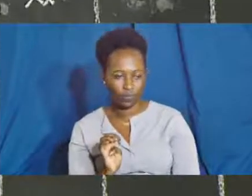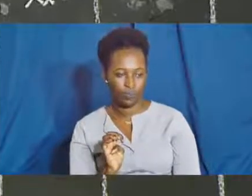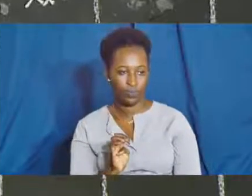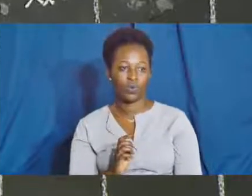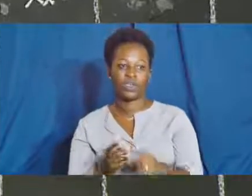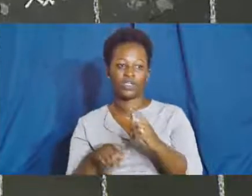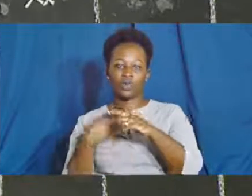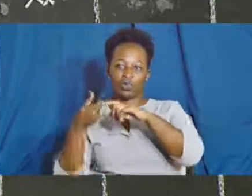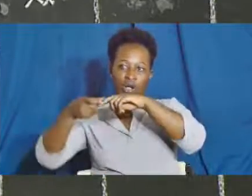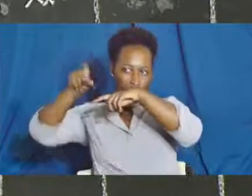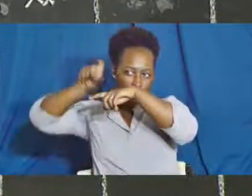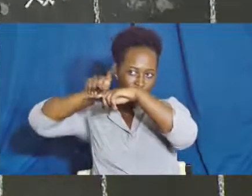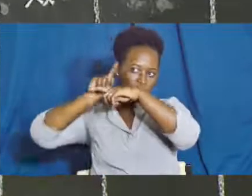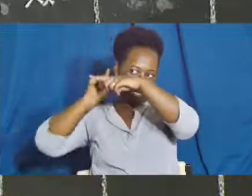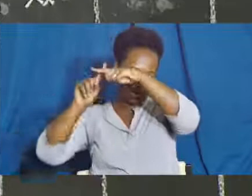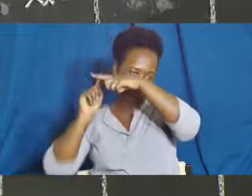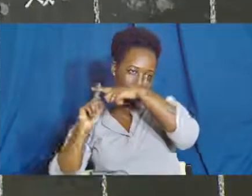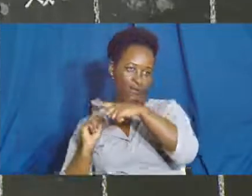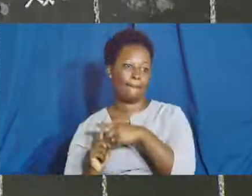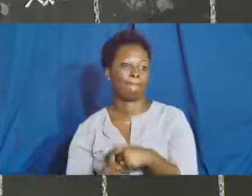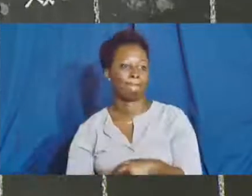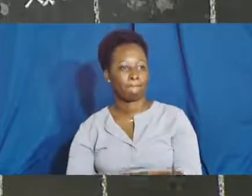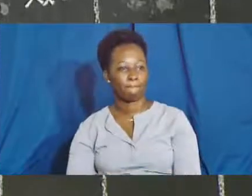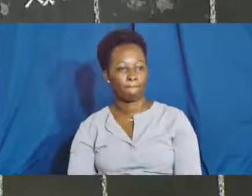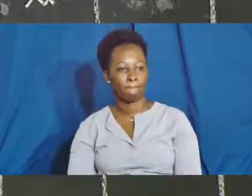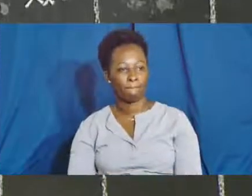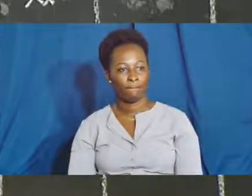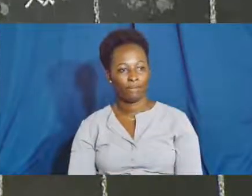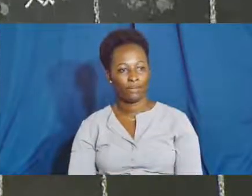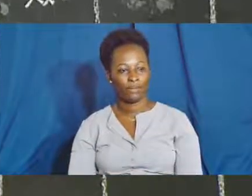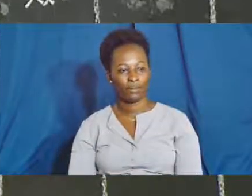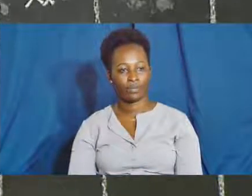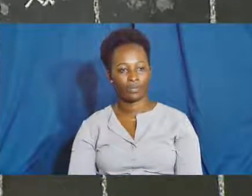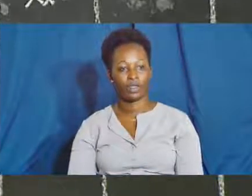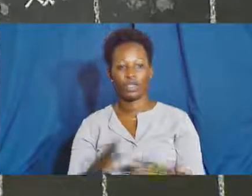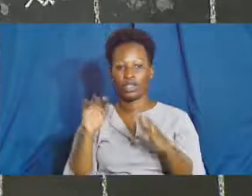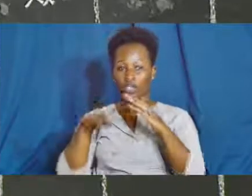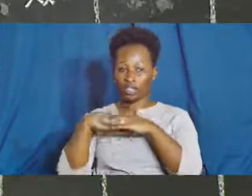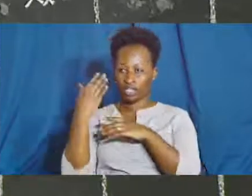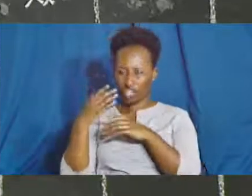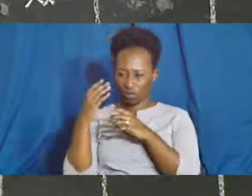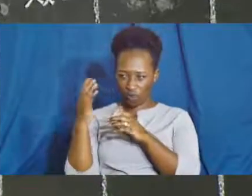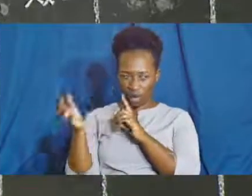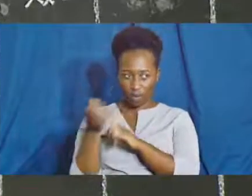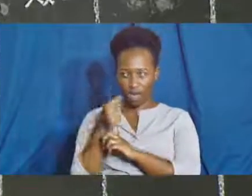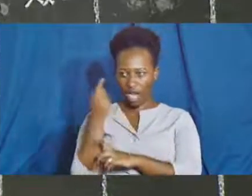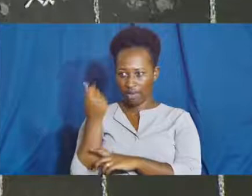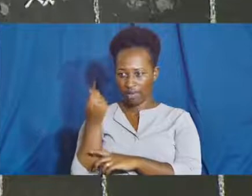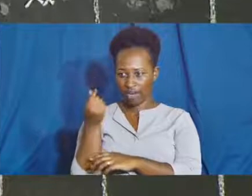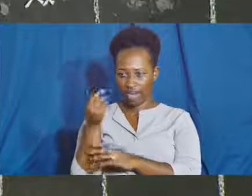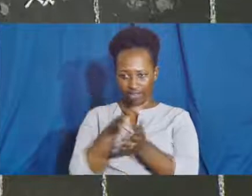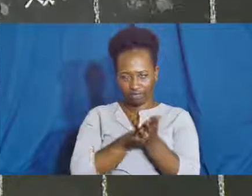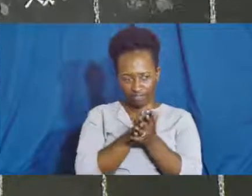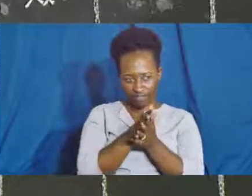wages. You add wages. After, you have to find out how much money has been